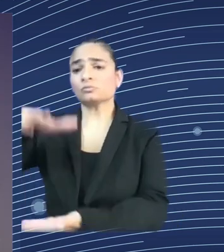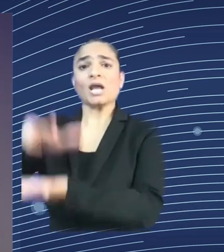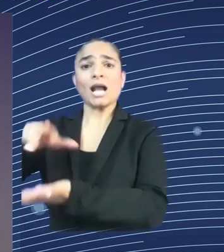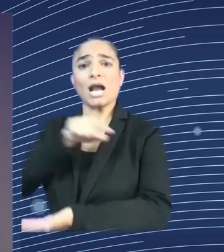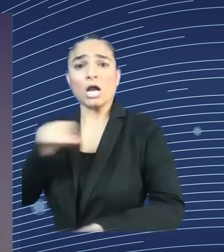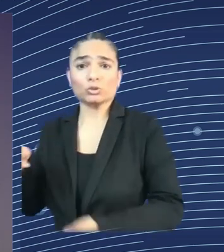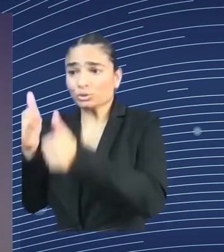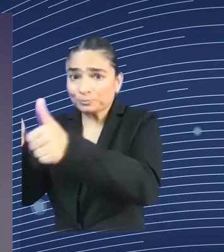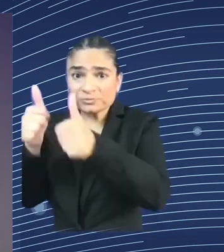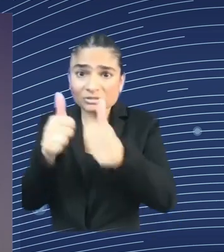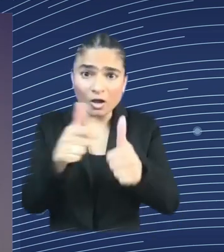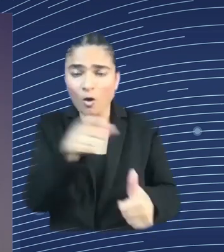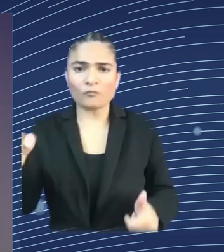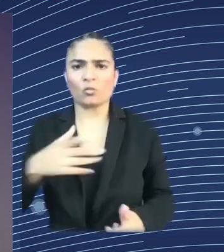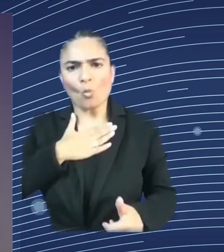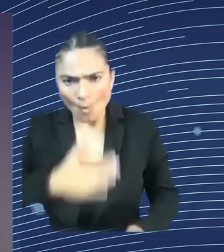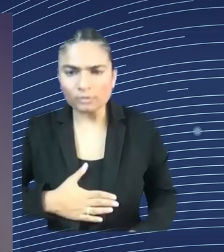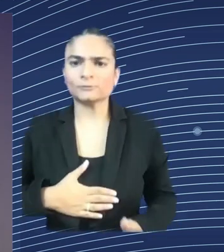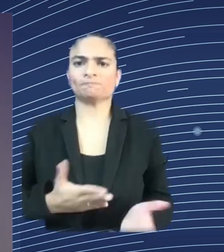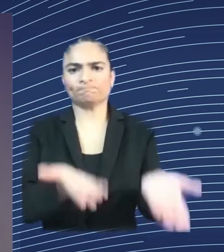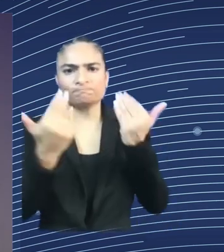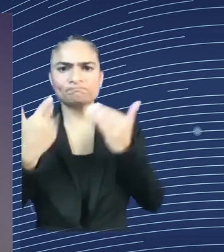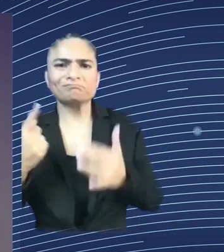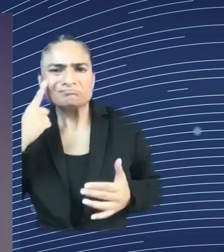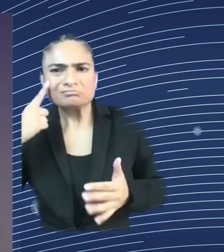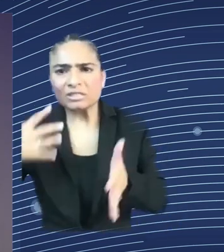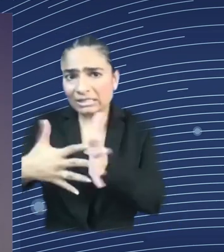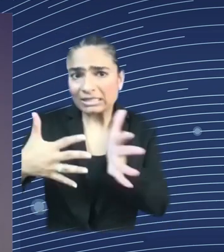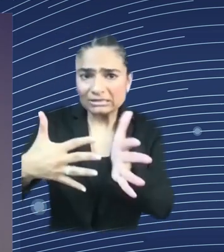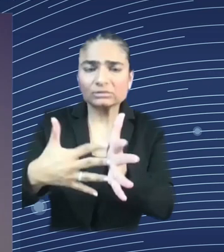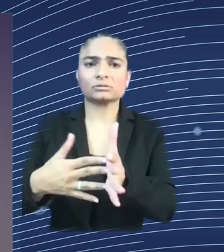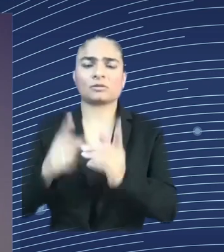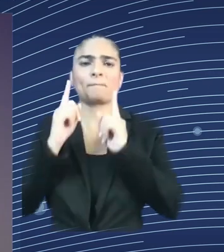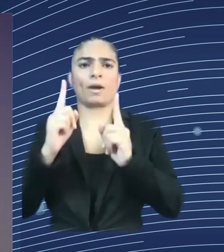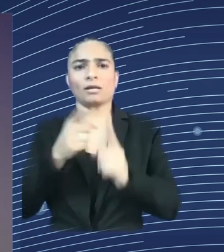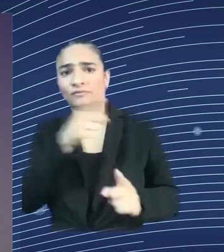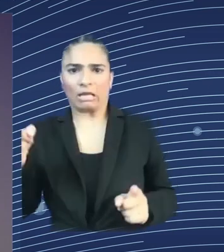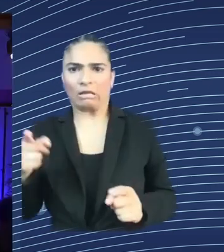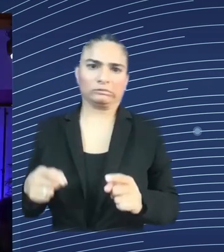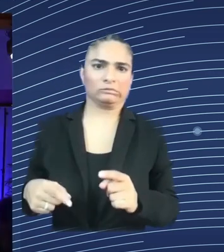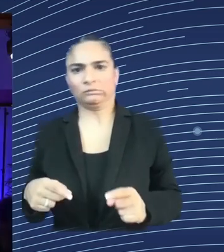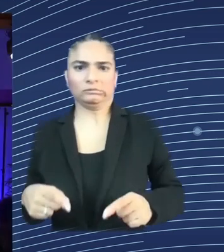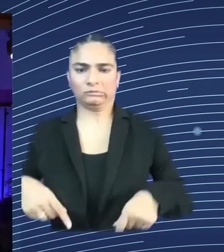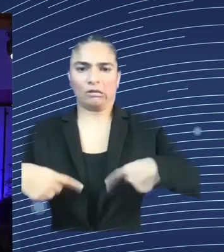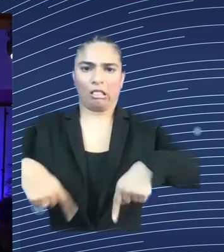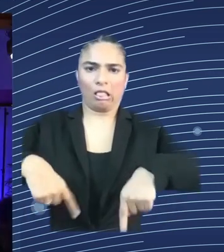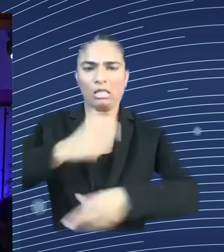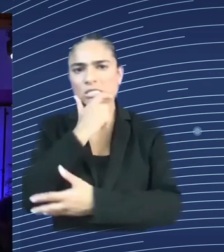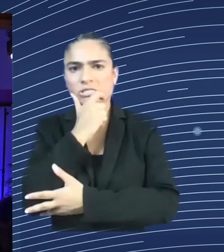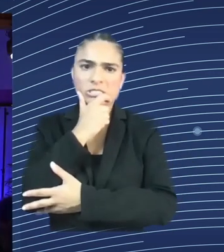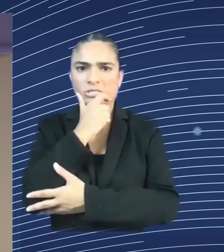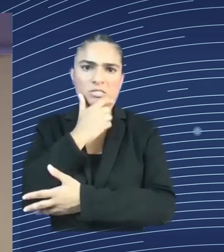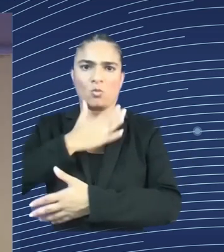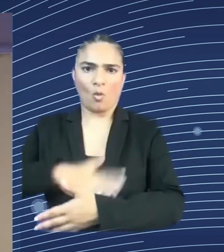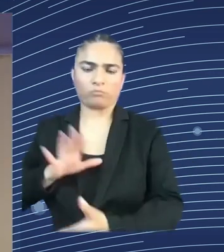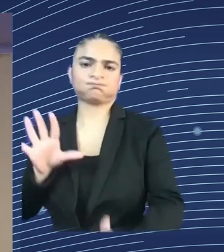more regulative playgrounds. Mm. Difficult word. Excellent, thank you very much. I'd like to thank all of you online